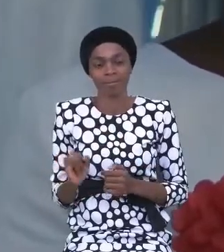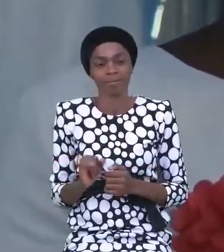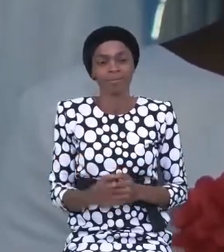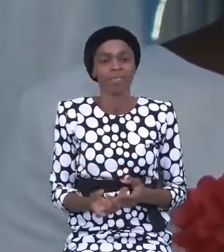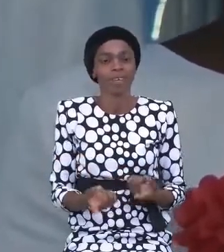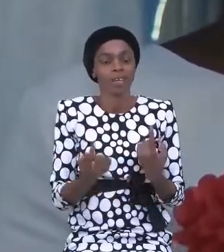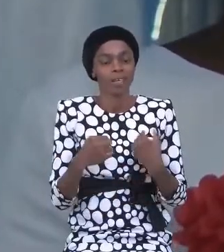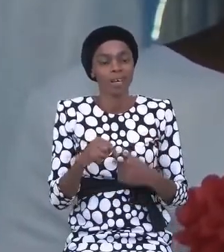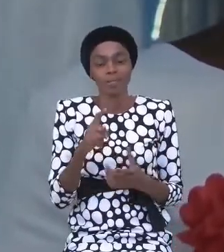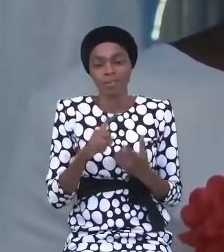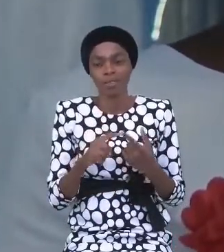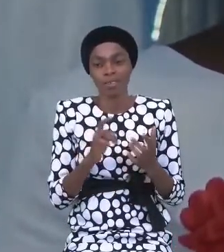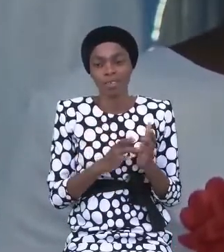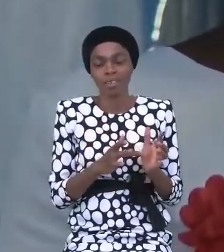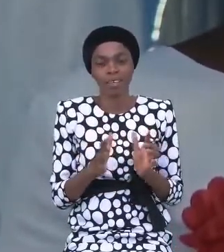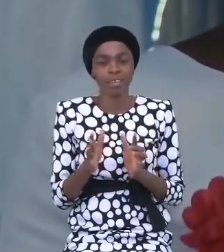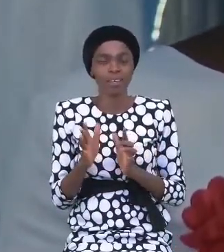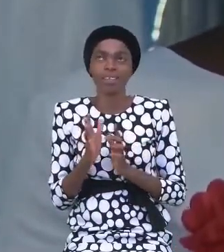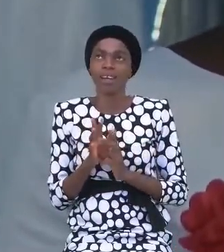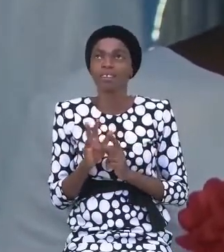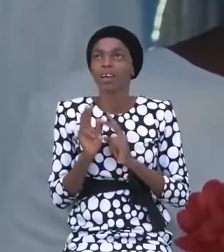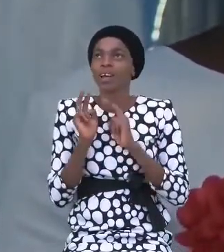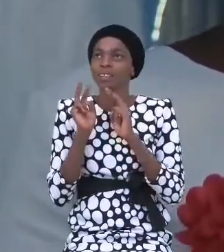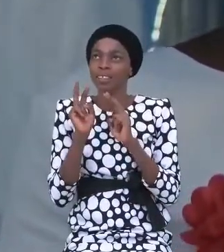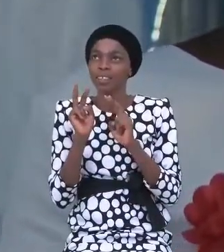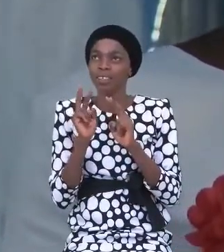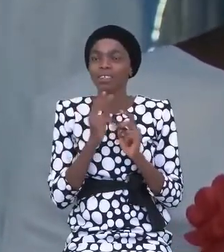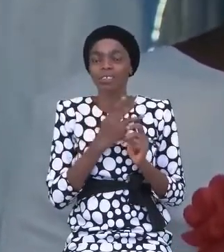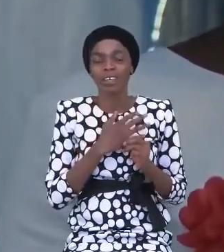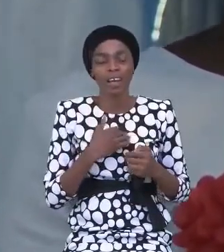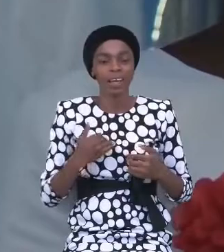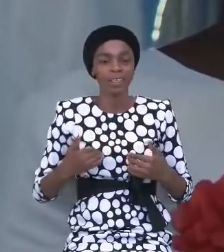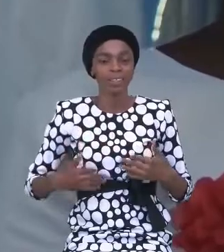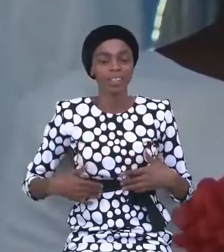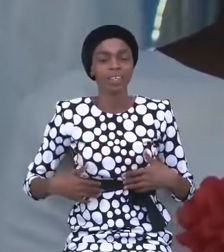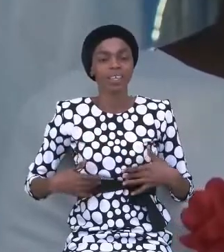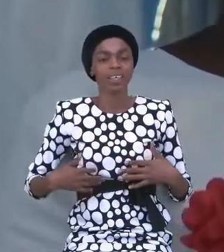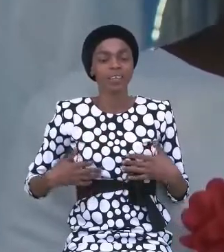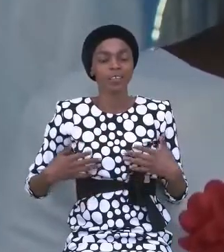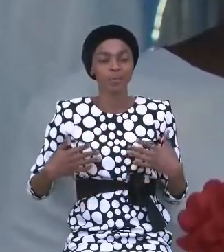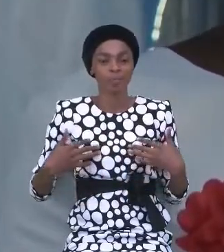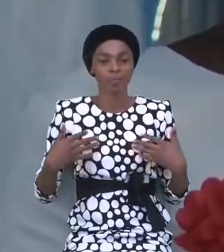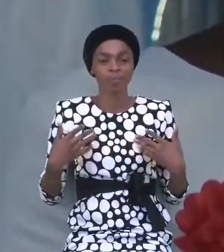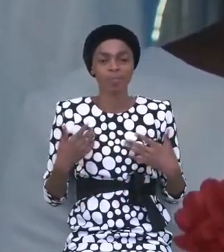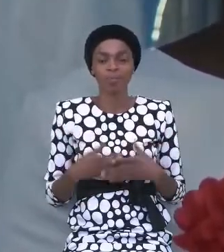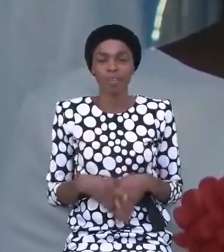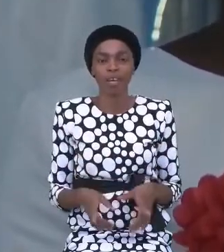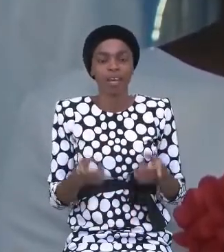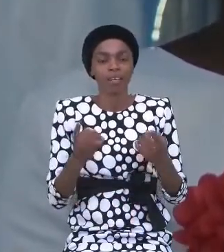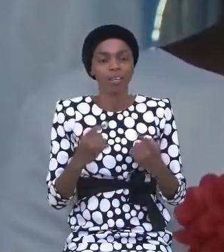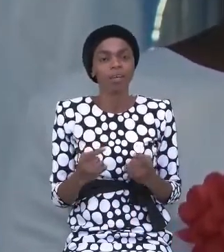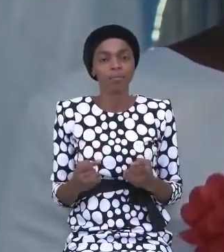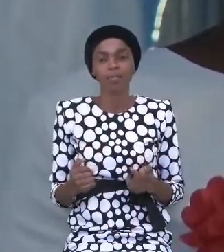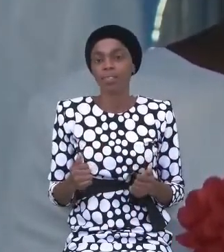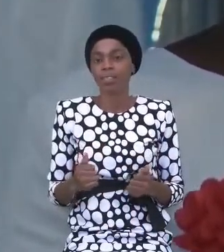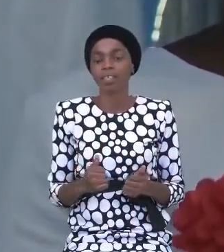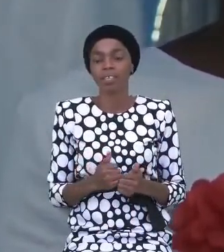believing, come to Jesus, look and leave.